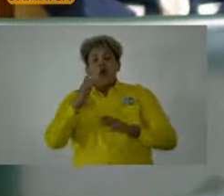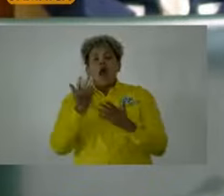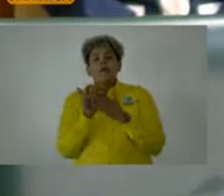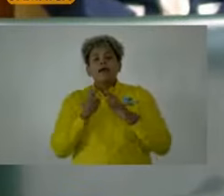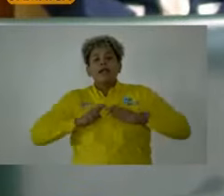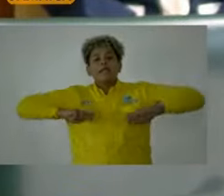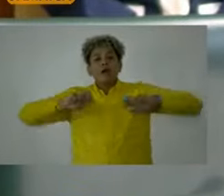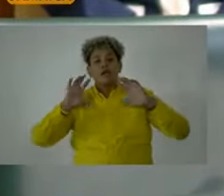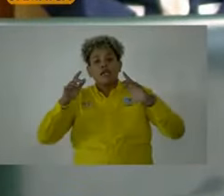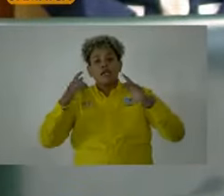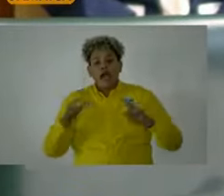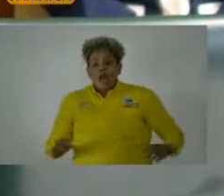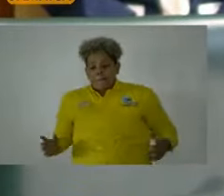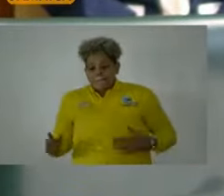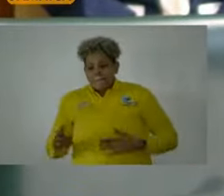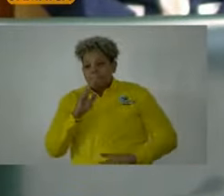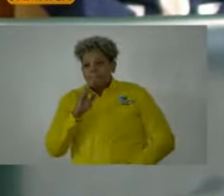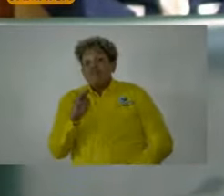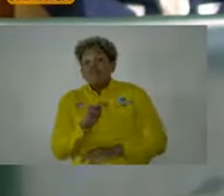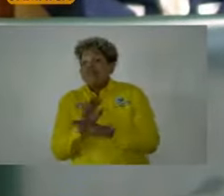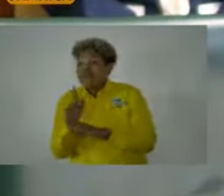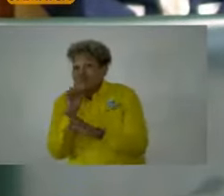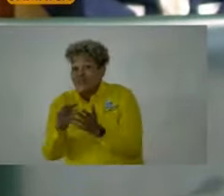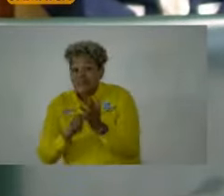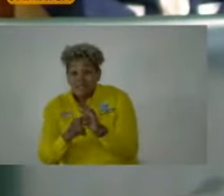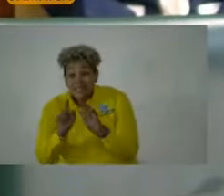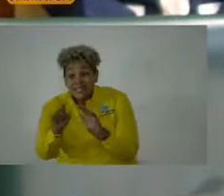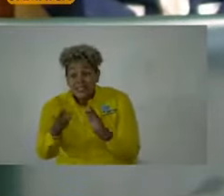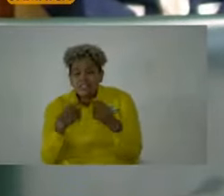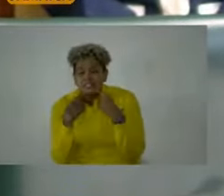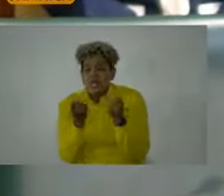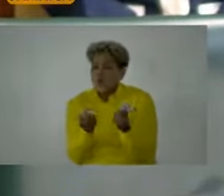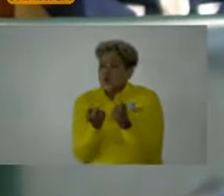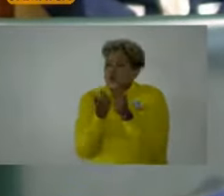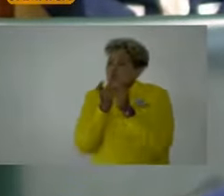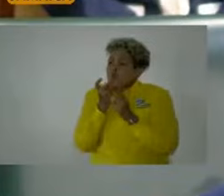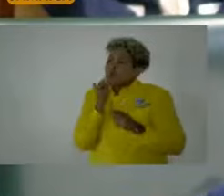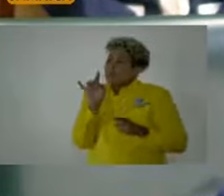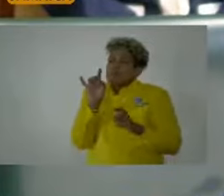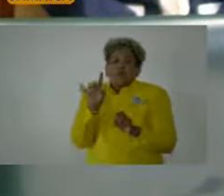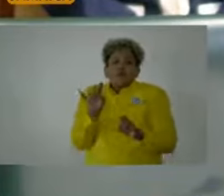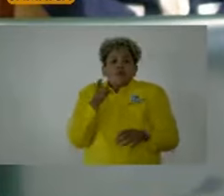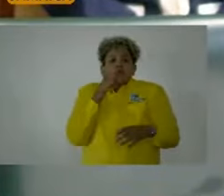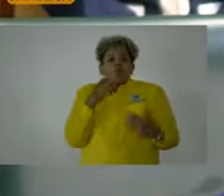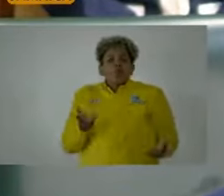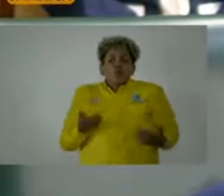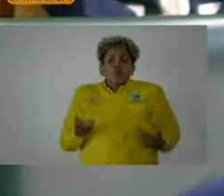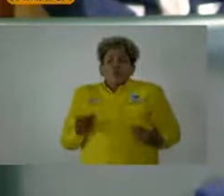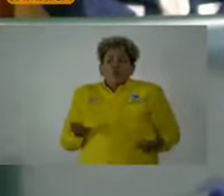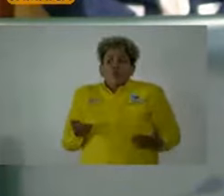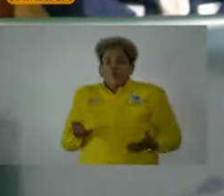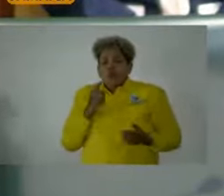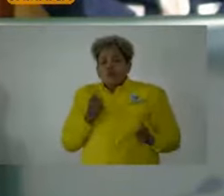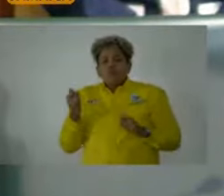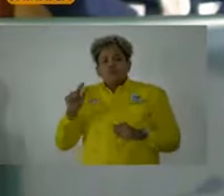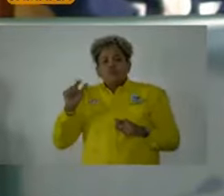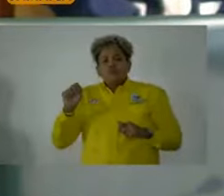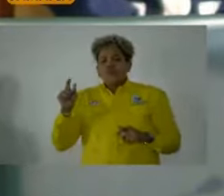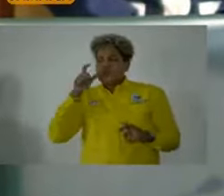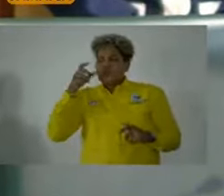body. The minister really therefore needs to state whose bidding he's doing by removing this